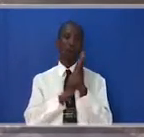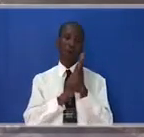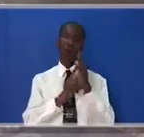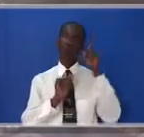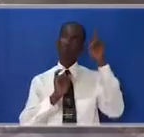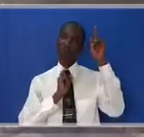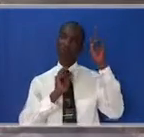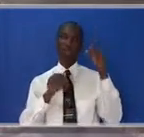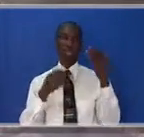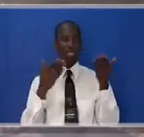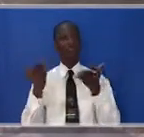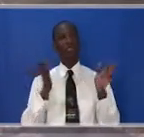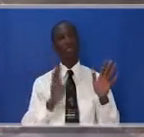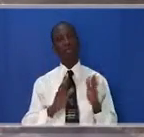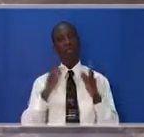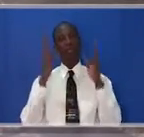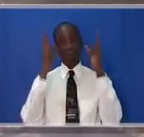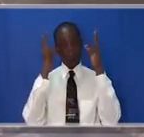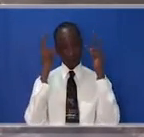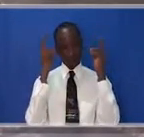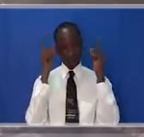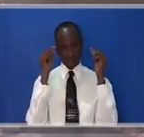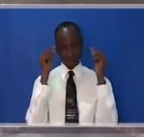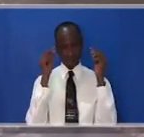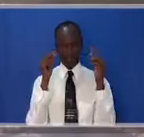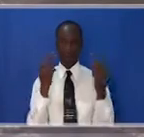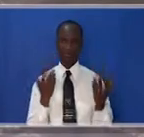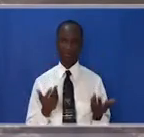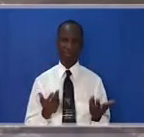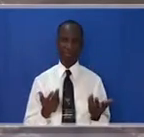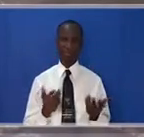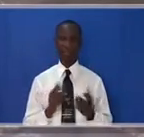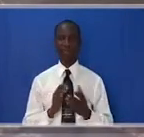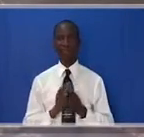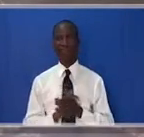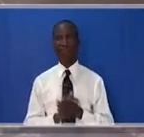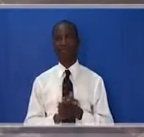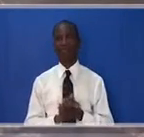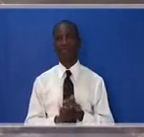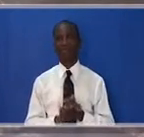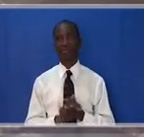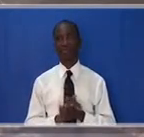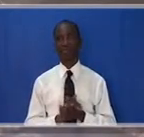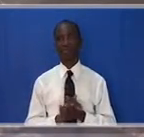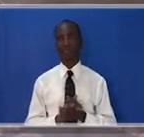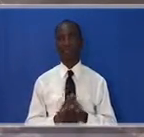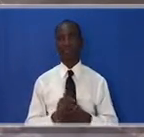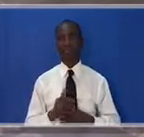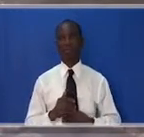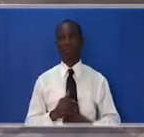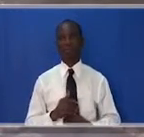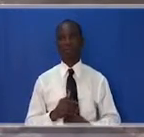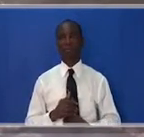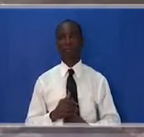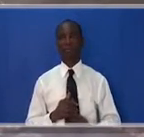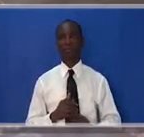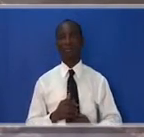God never had a problem describing the laws that he himself gave Moses on Mount